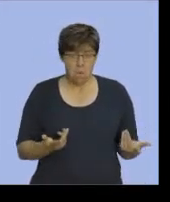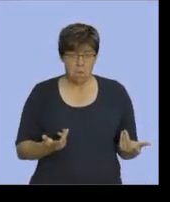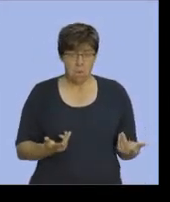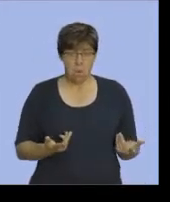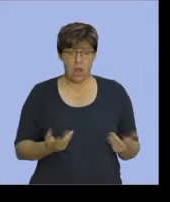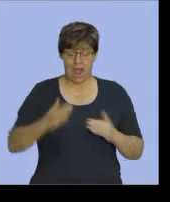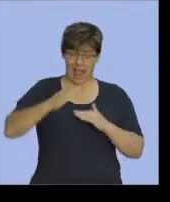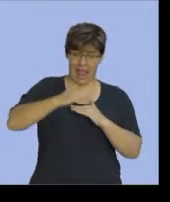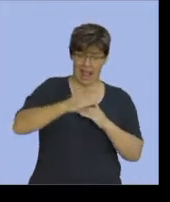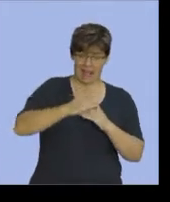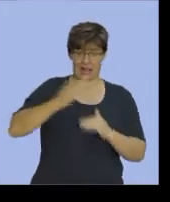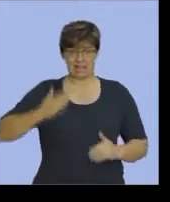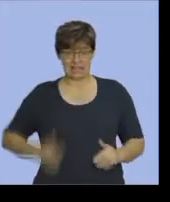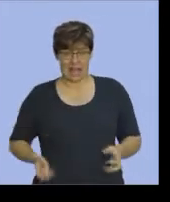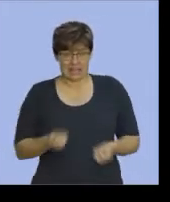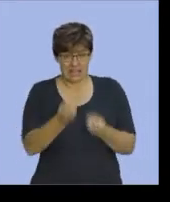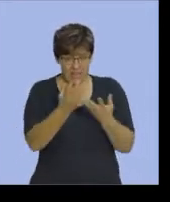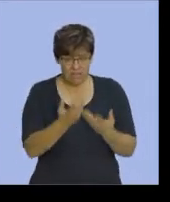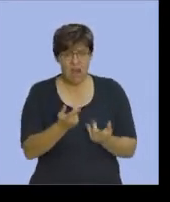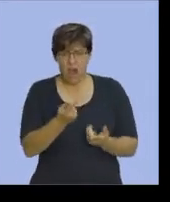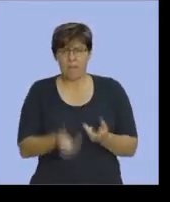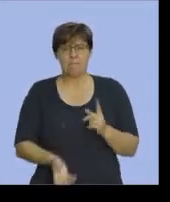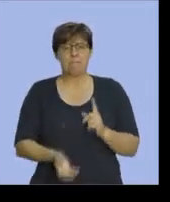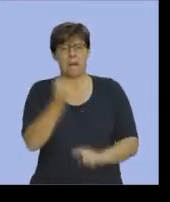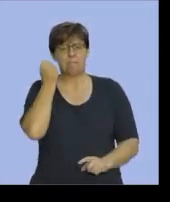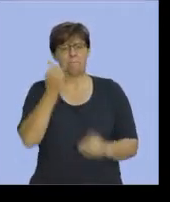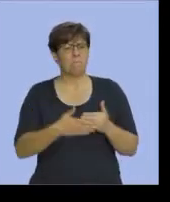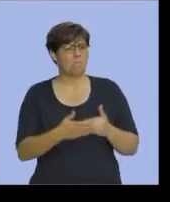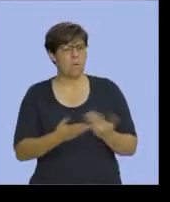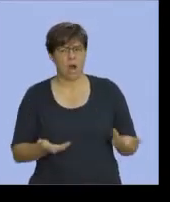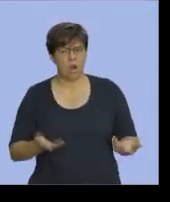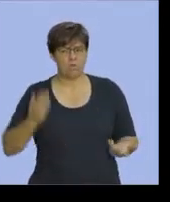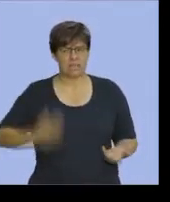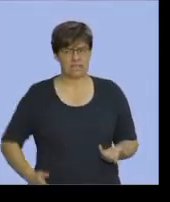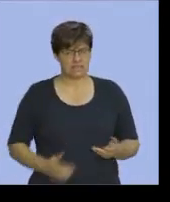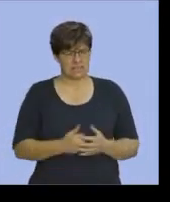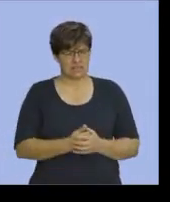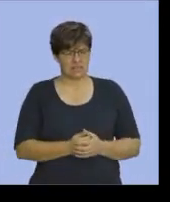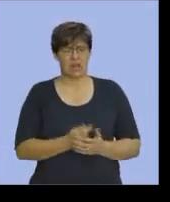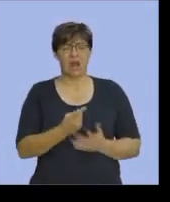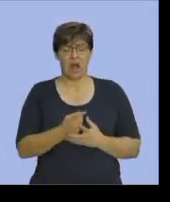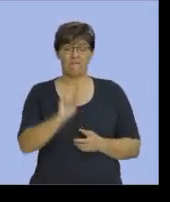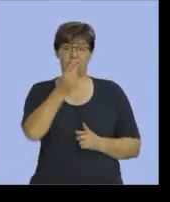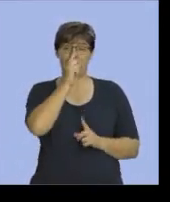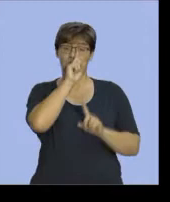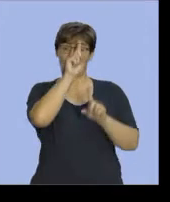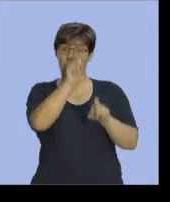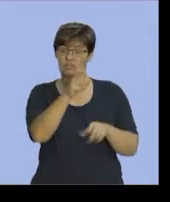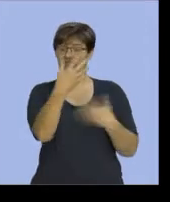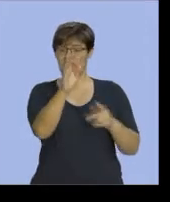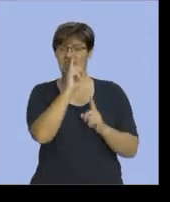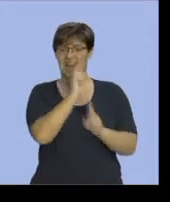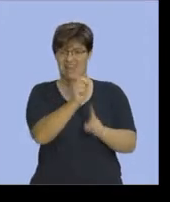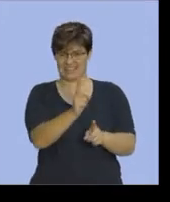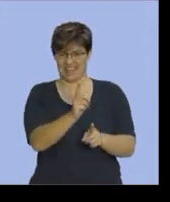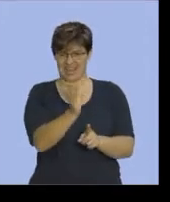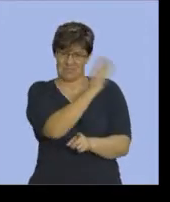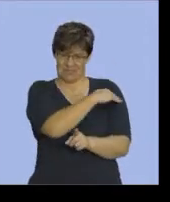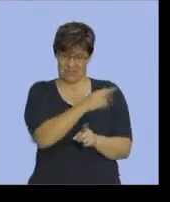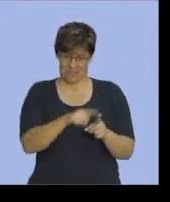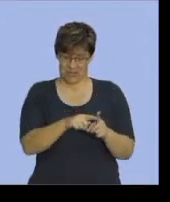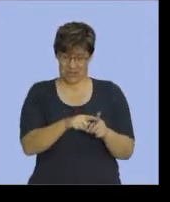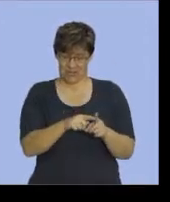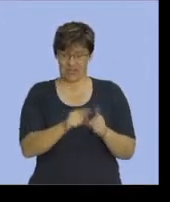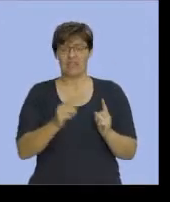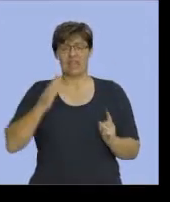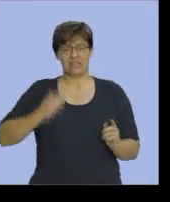an angle. And remember, with our previous lesson, we kind of answered the first question. When given two sides,